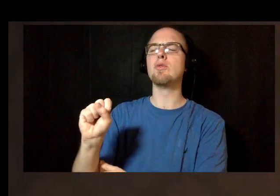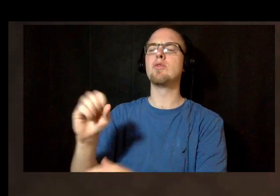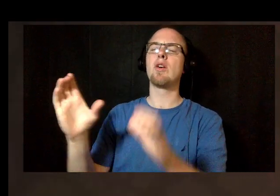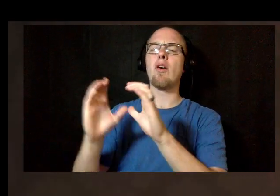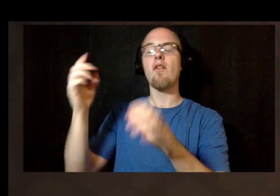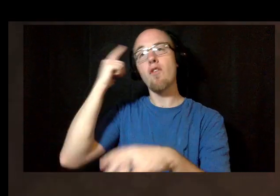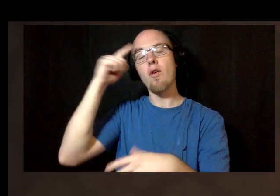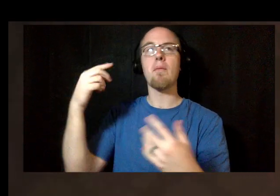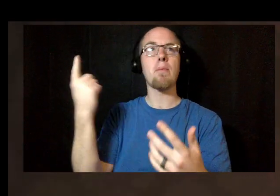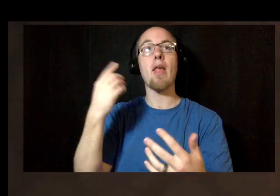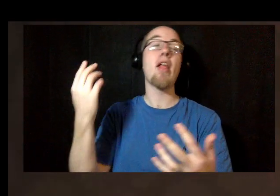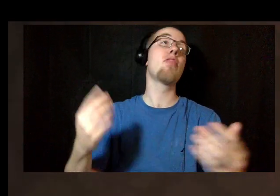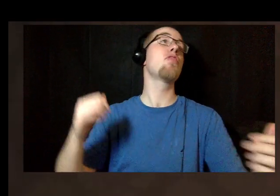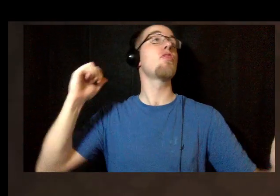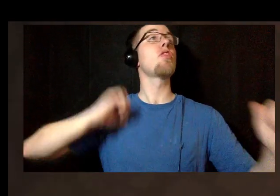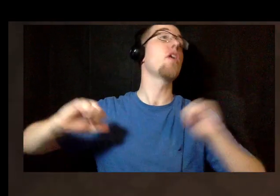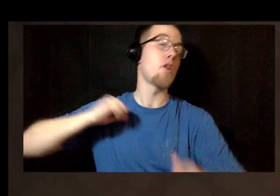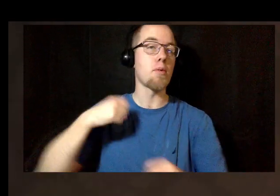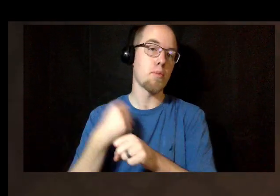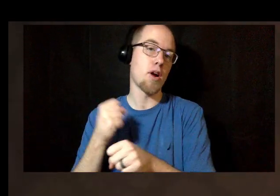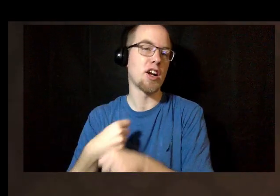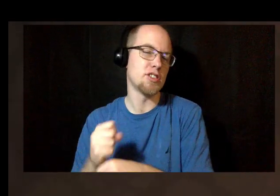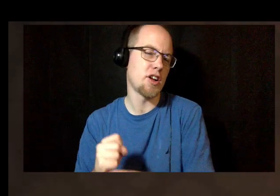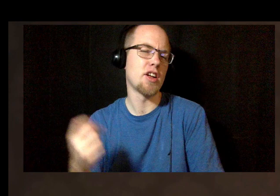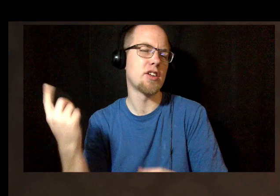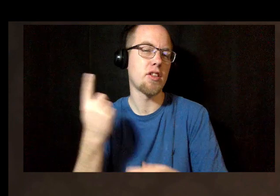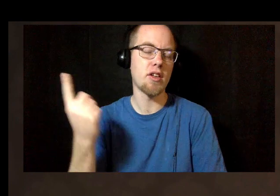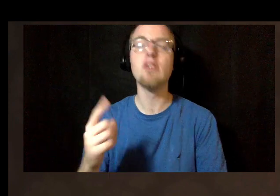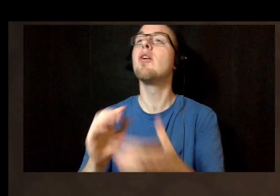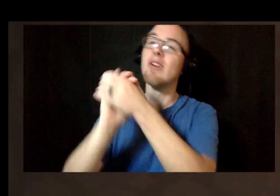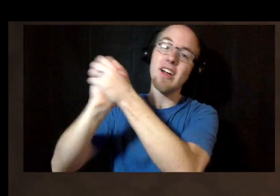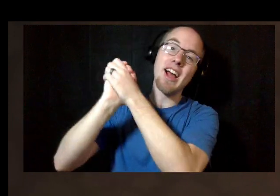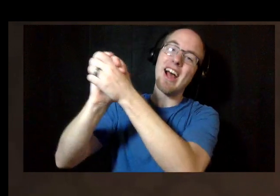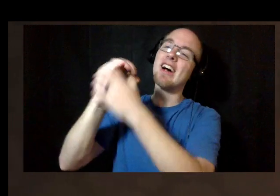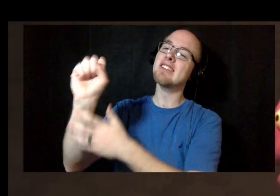Give it up for Stu! Up the back!